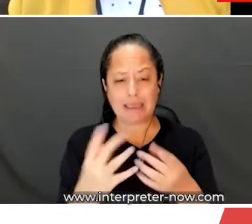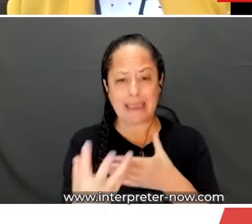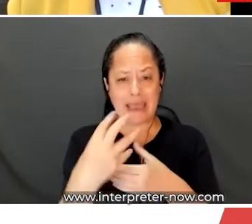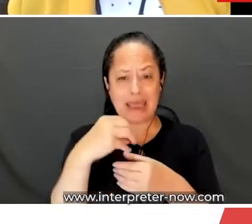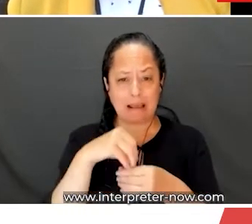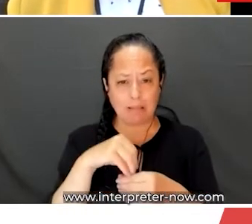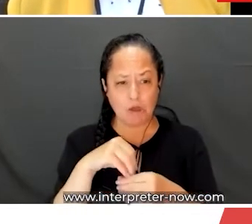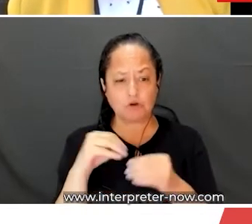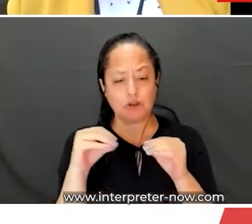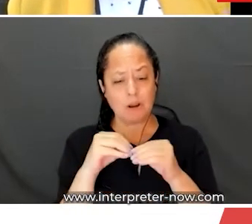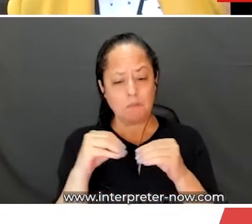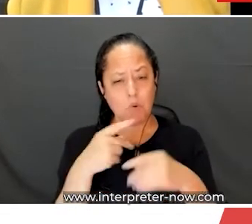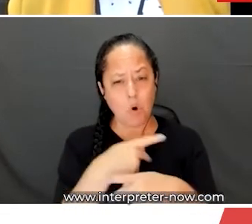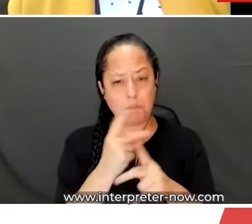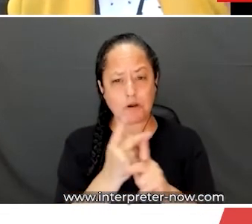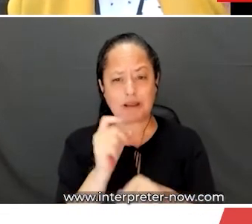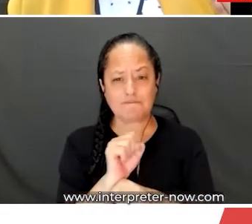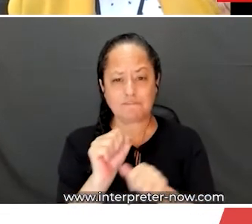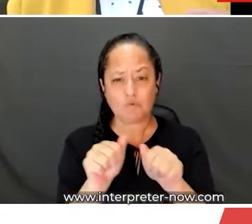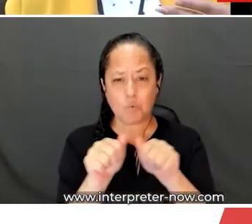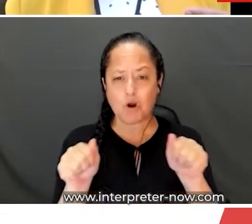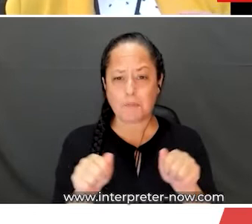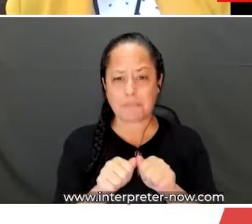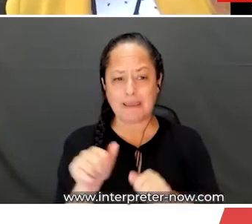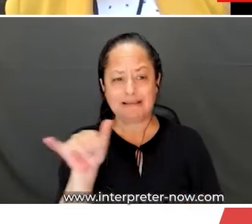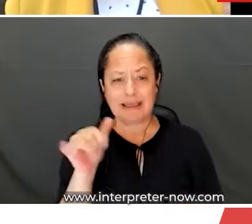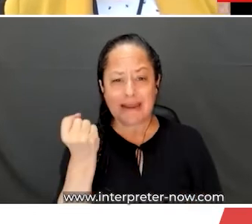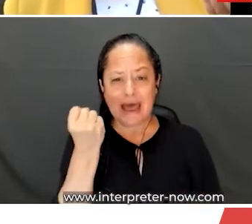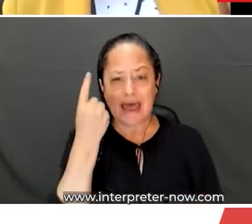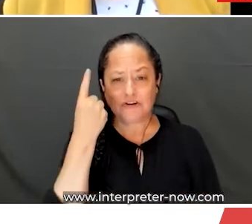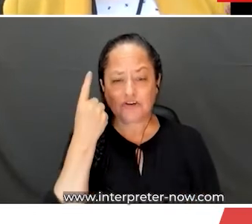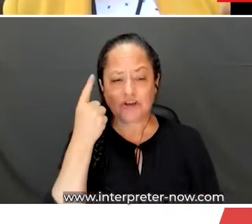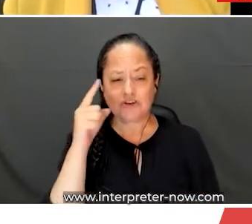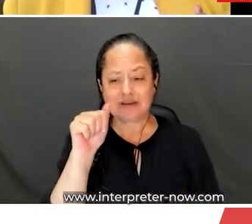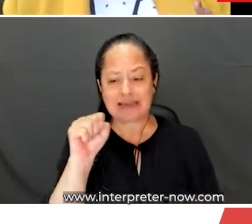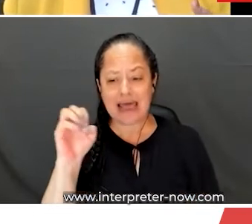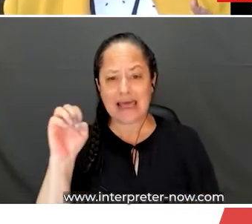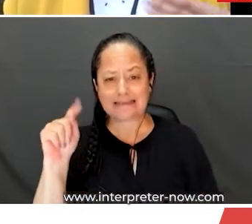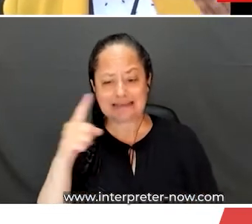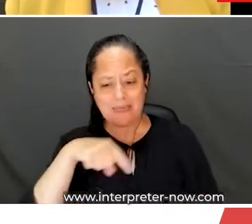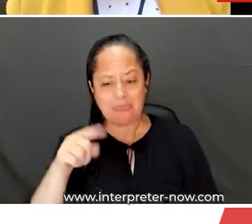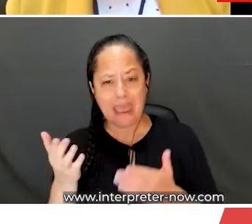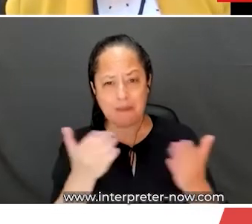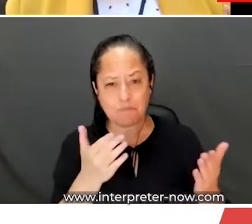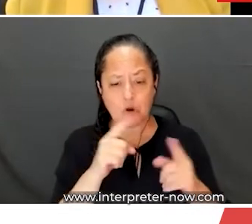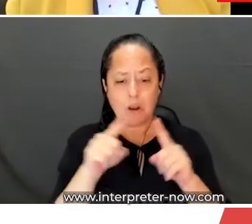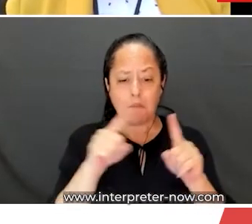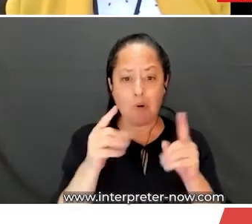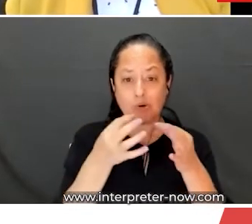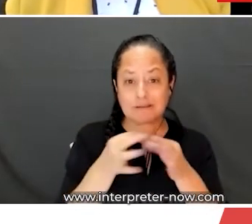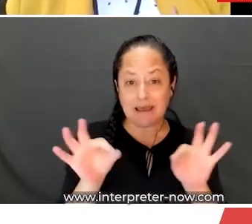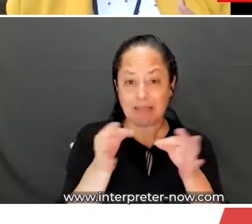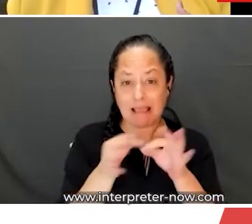more productive workplace, as well as understanding the assets that they bring, whether that be